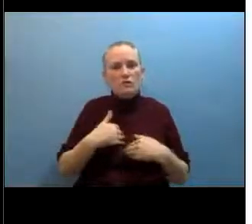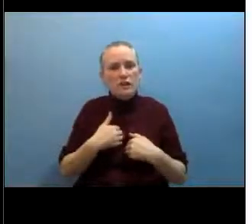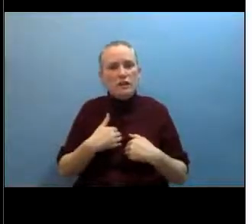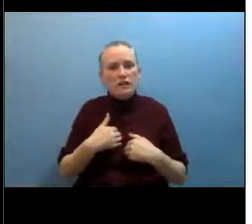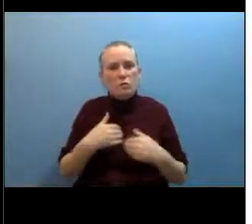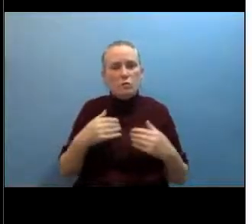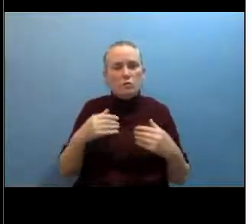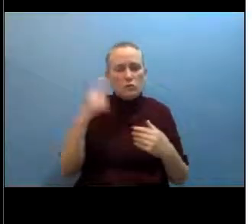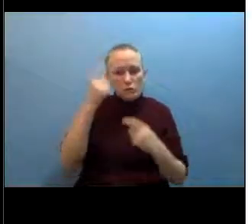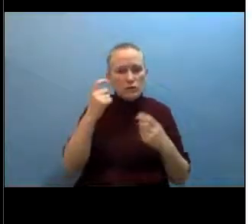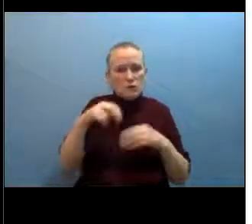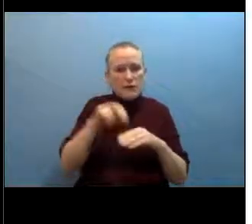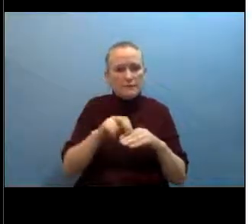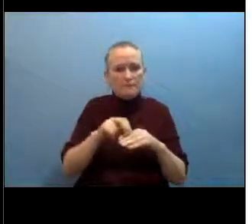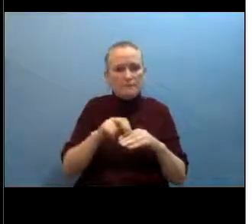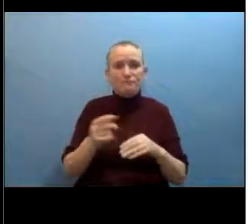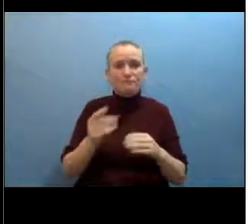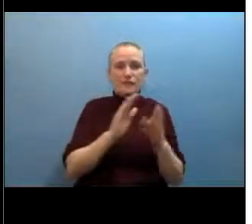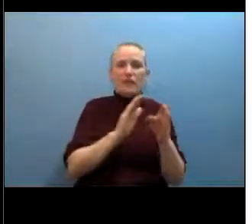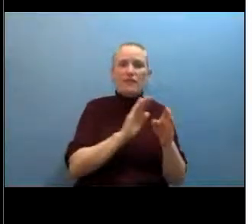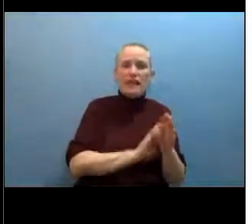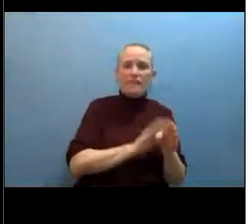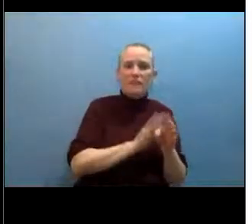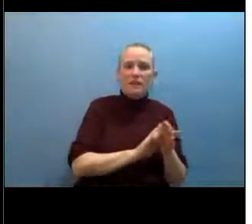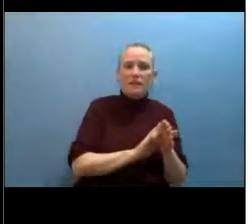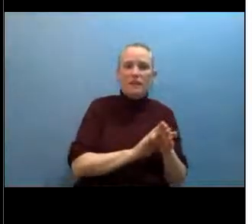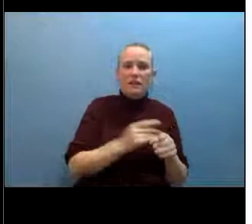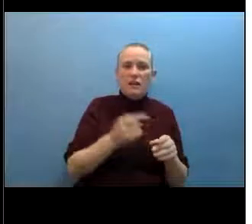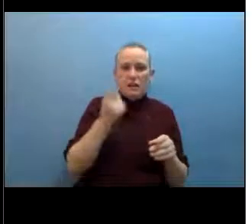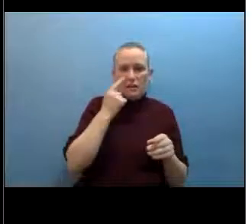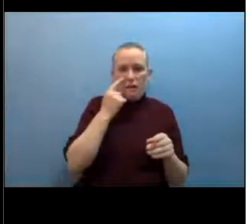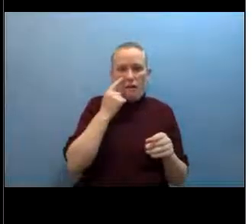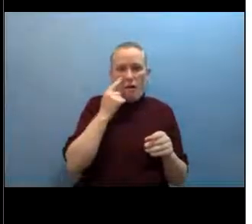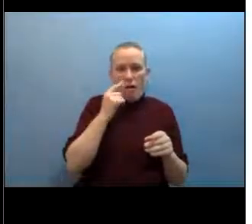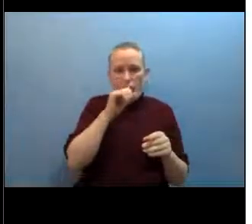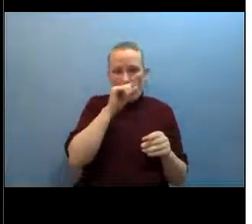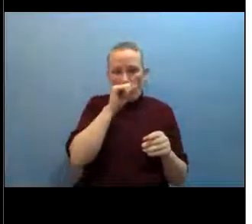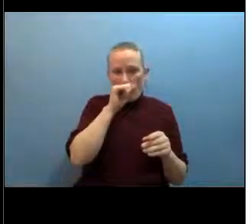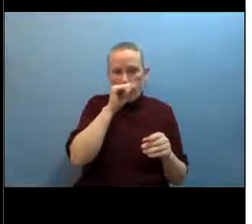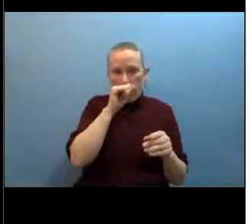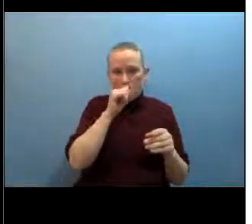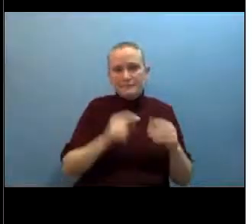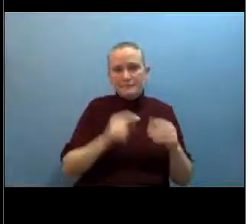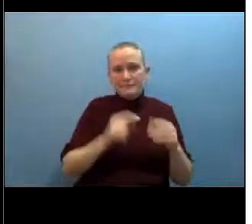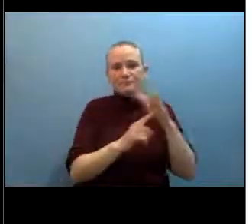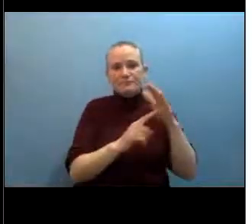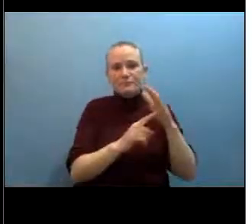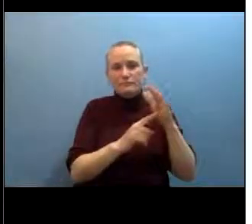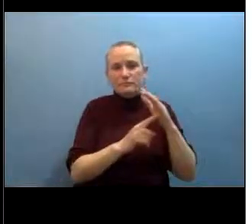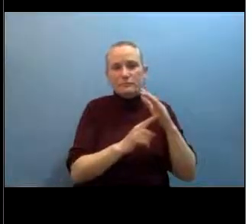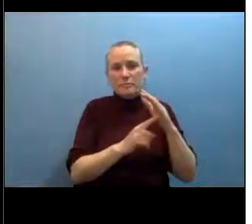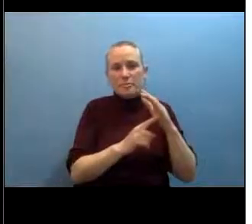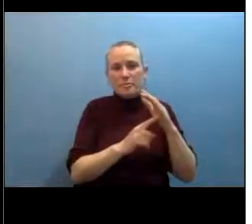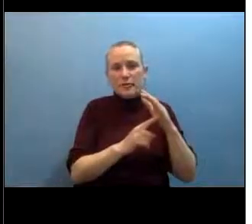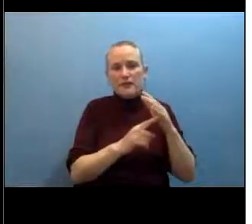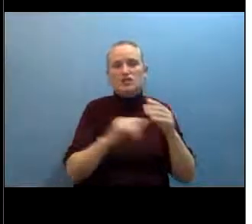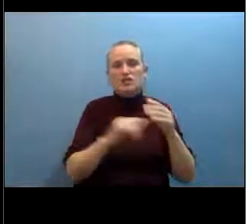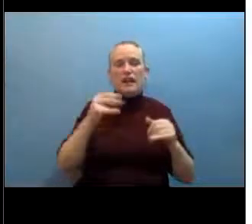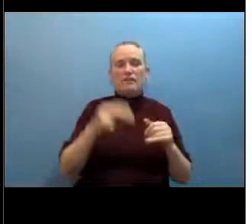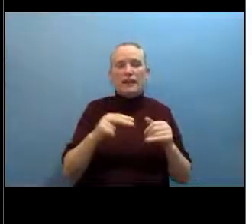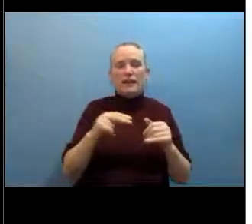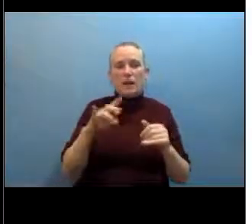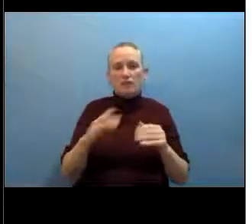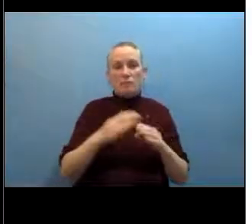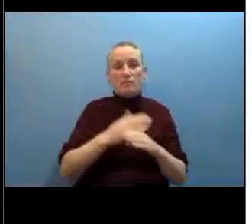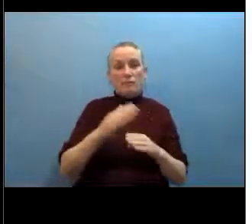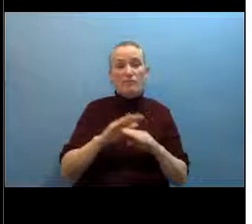in the first, on the left-hand side, that the top presenting problems for young people between January and March, so before COVID,